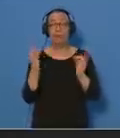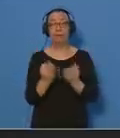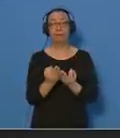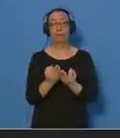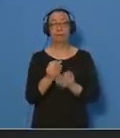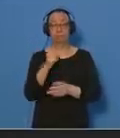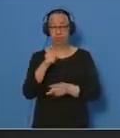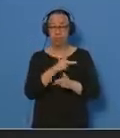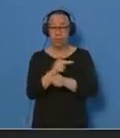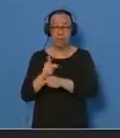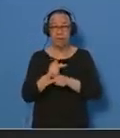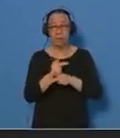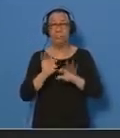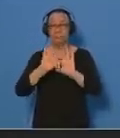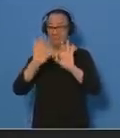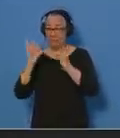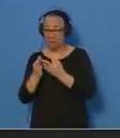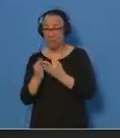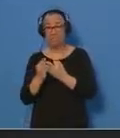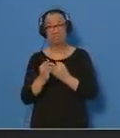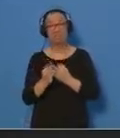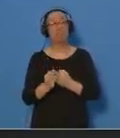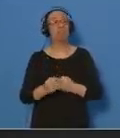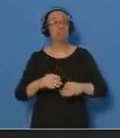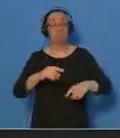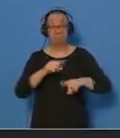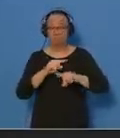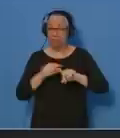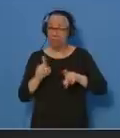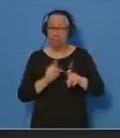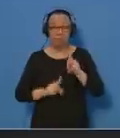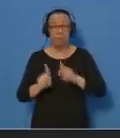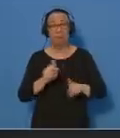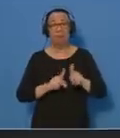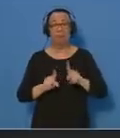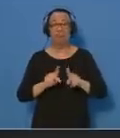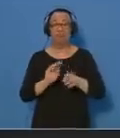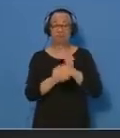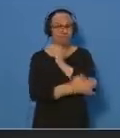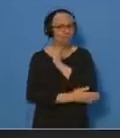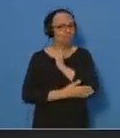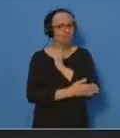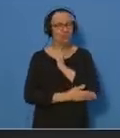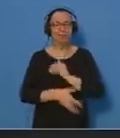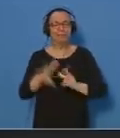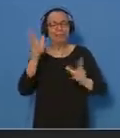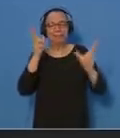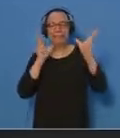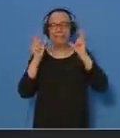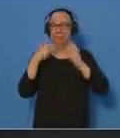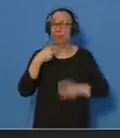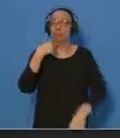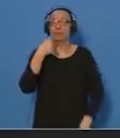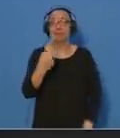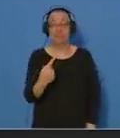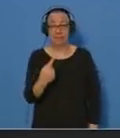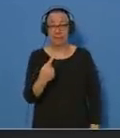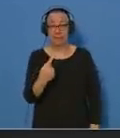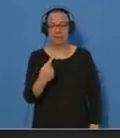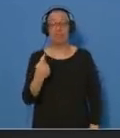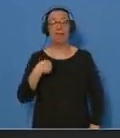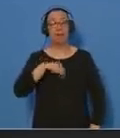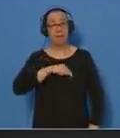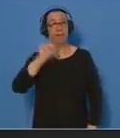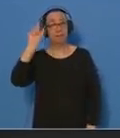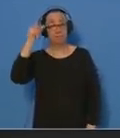care about the families of others in this country, you will listen to what has been put out. And for us as the government, we'll use